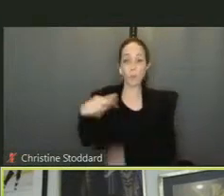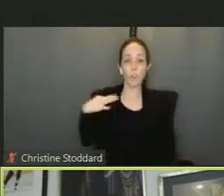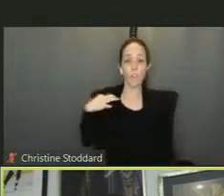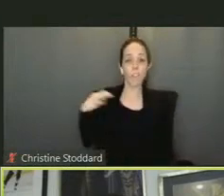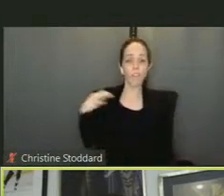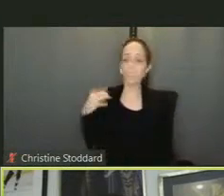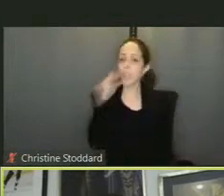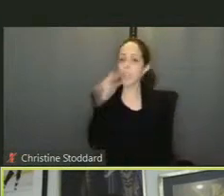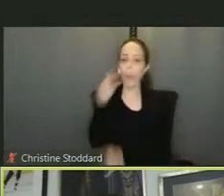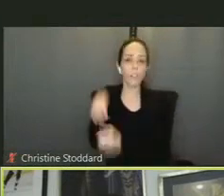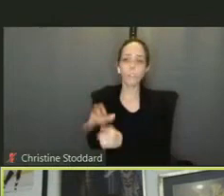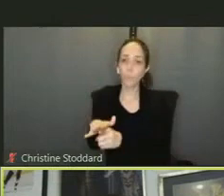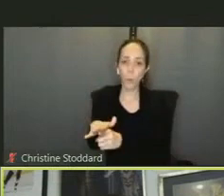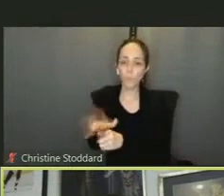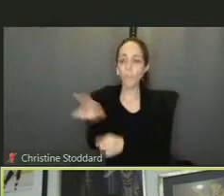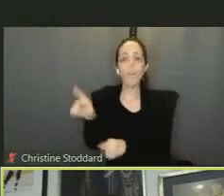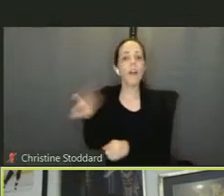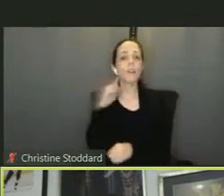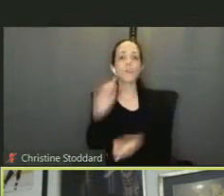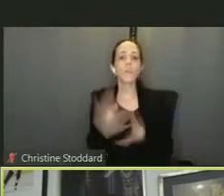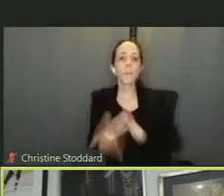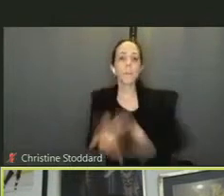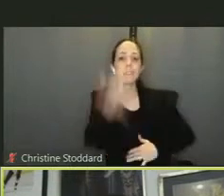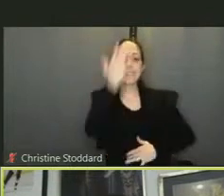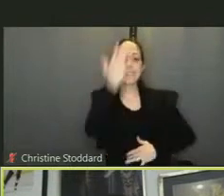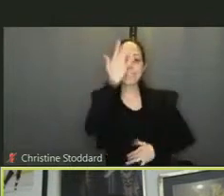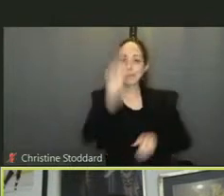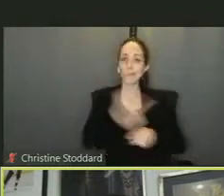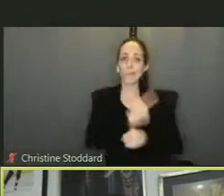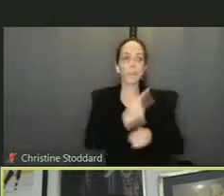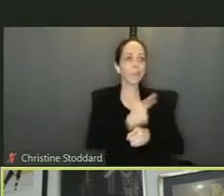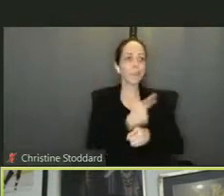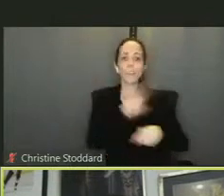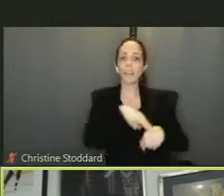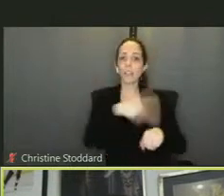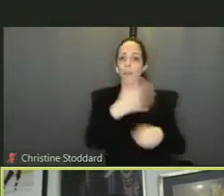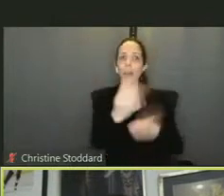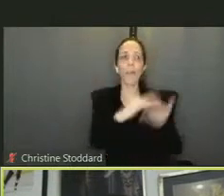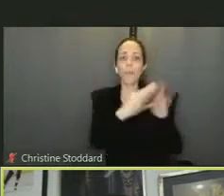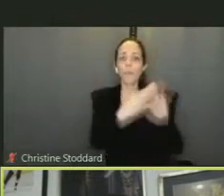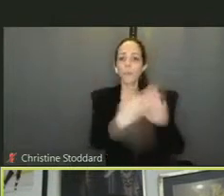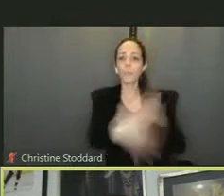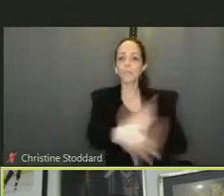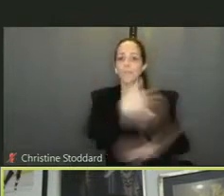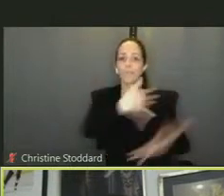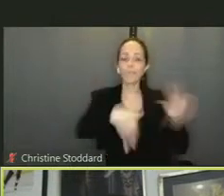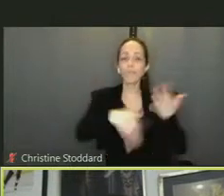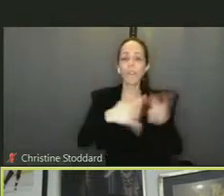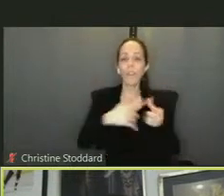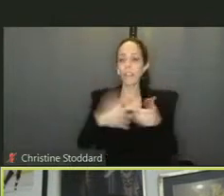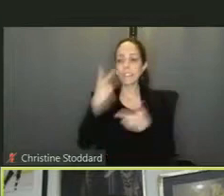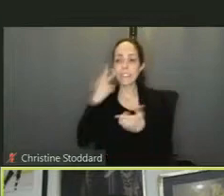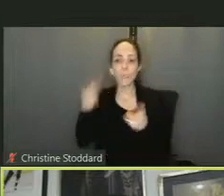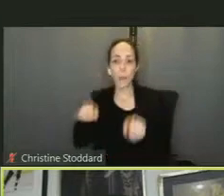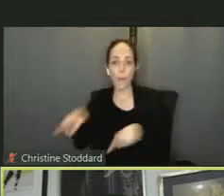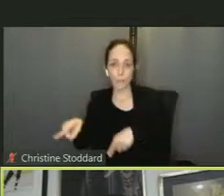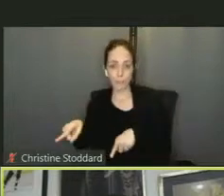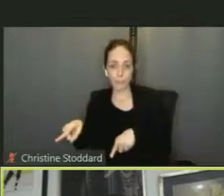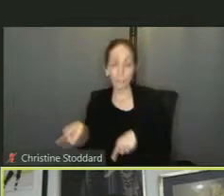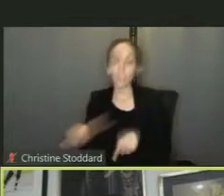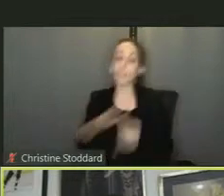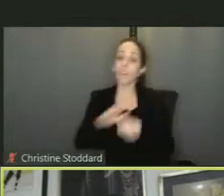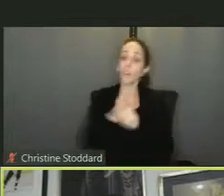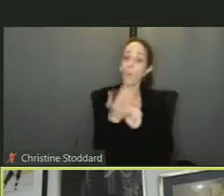get sick in the community and see what happens. And because of how prevalent COVID-19 is,